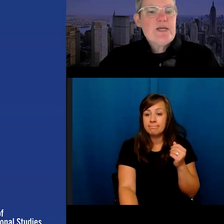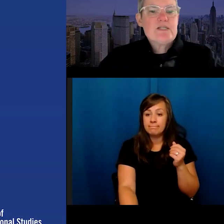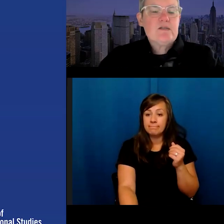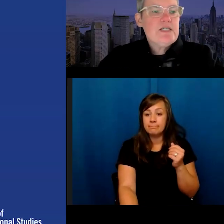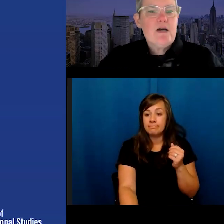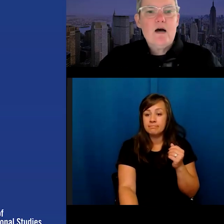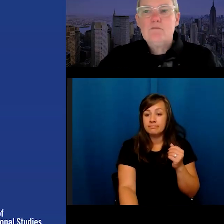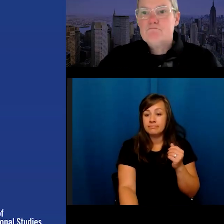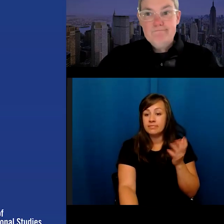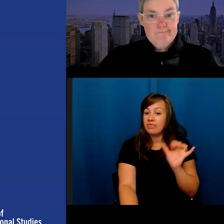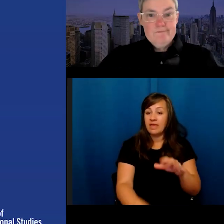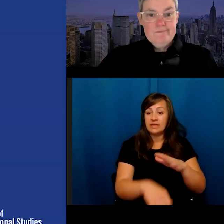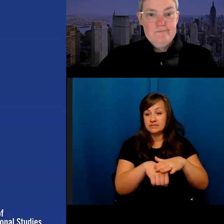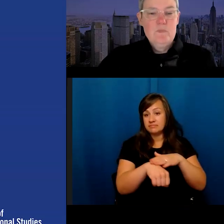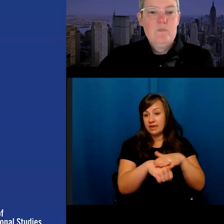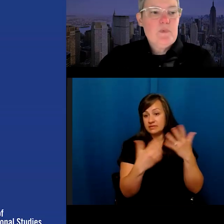that's basically